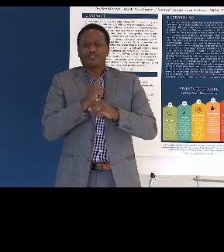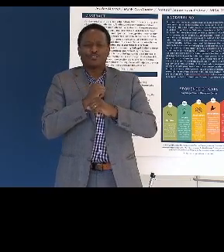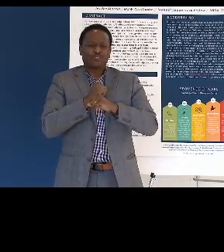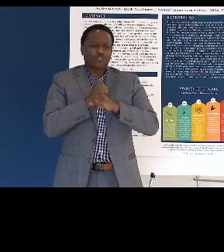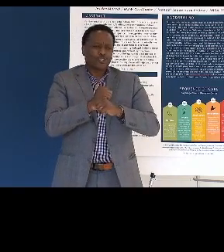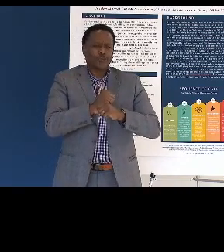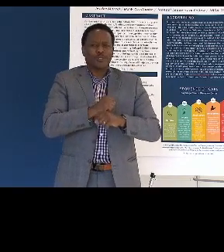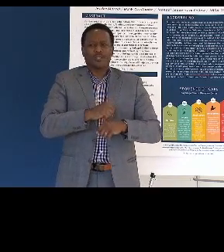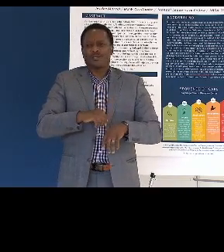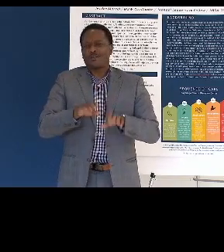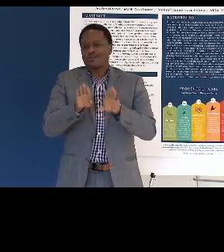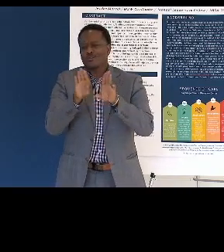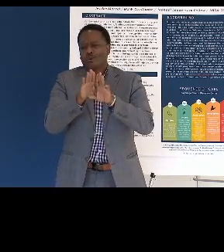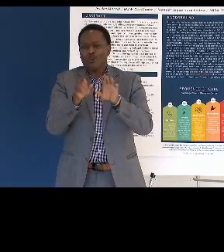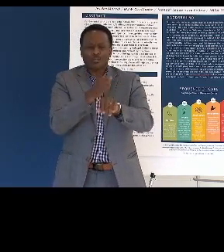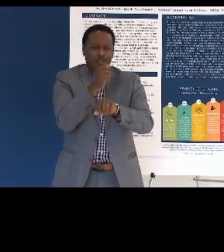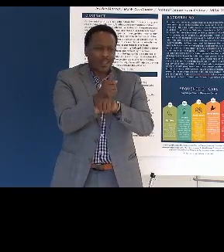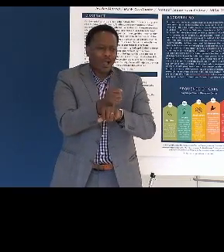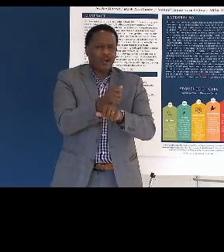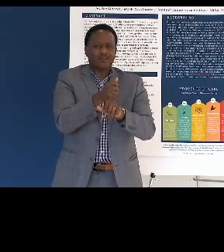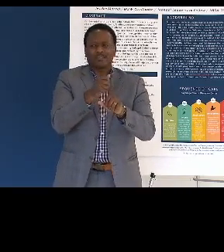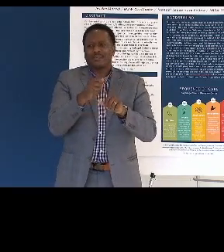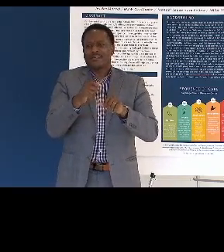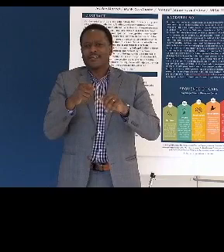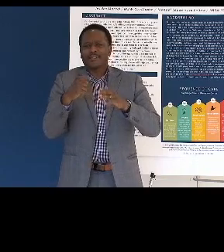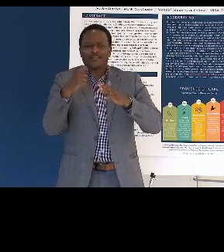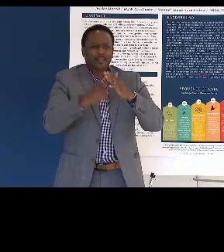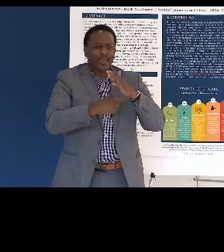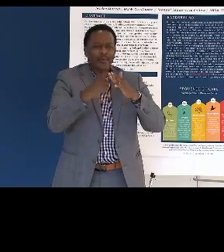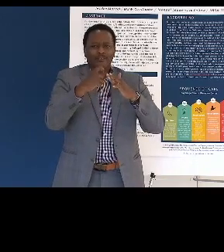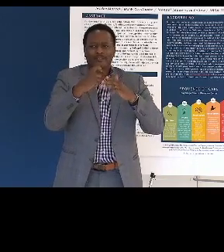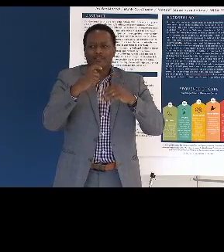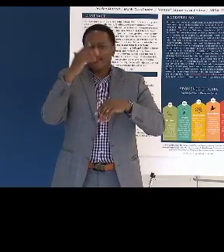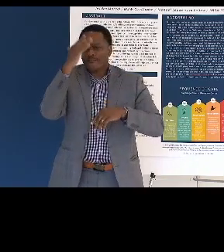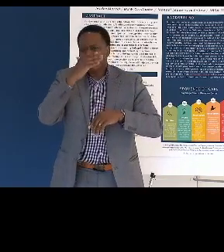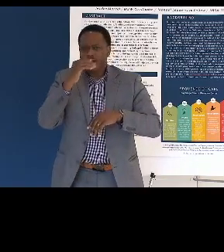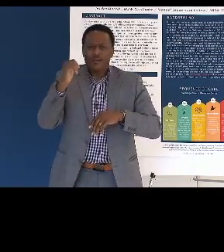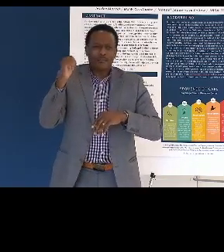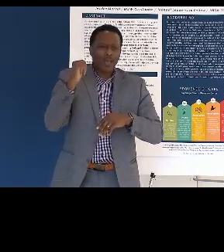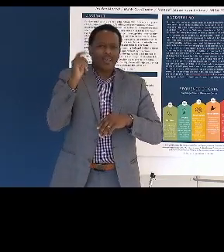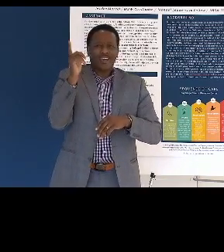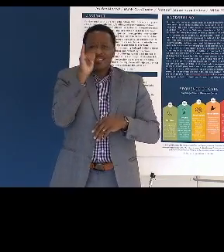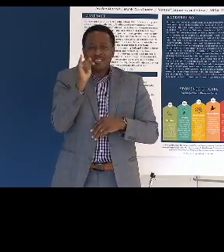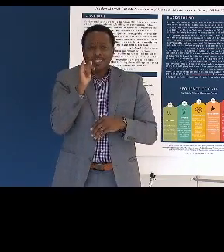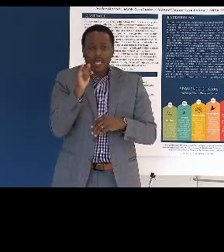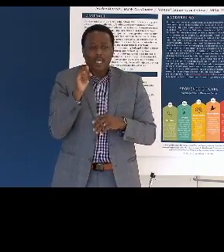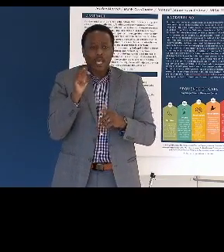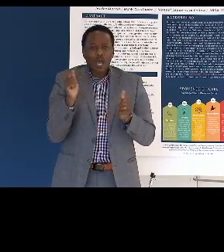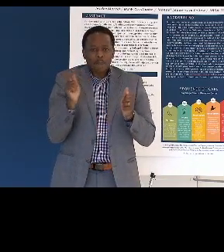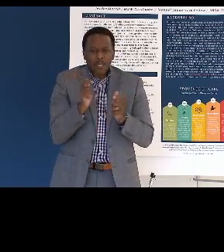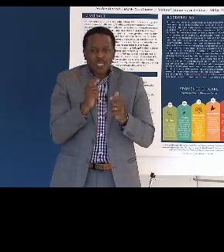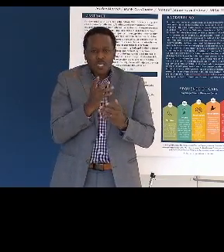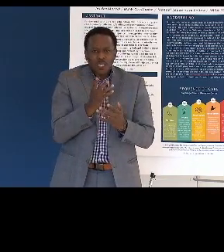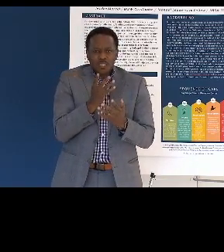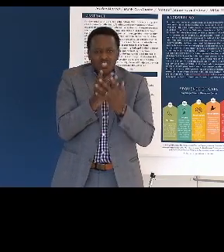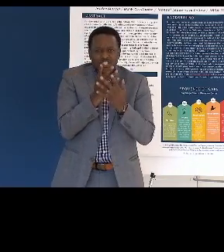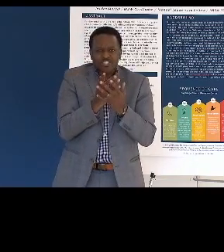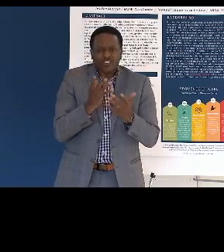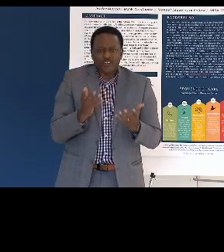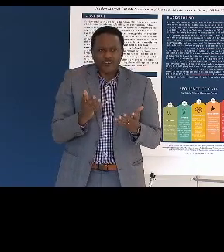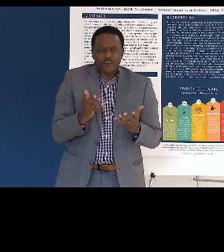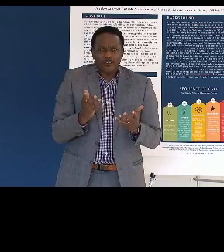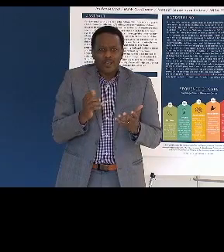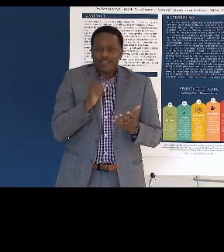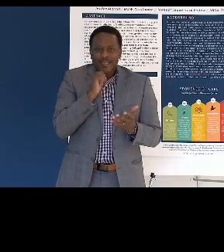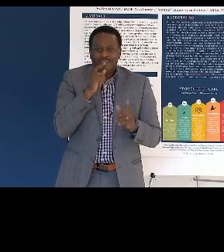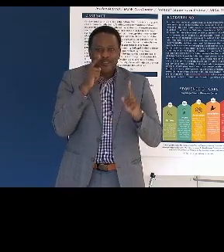out of every door. They have scanners in the front and in the back. It almost looks like a mini detention center. And that was not the purpose of